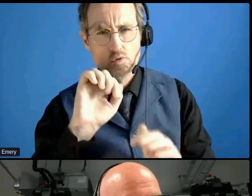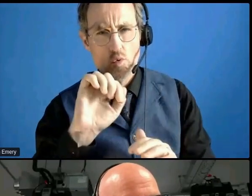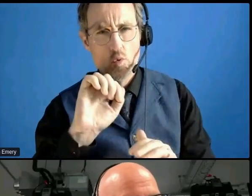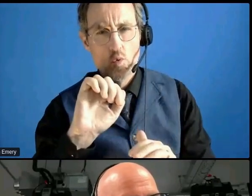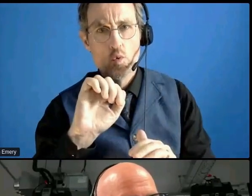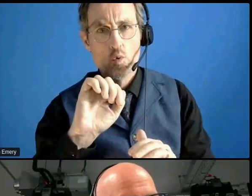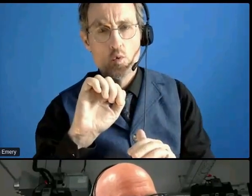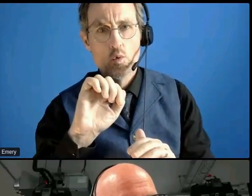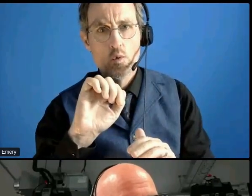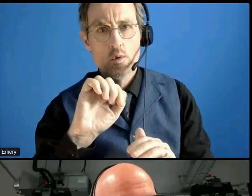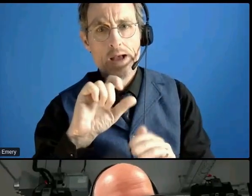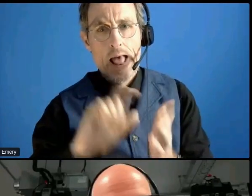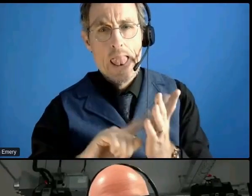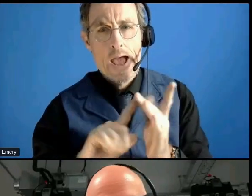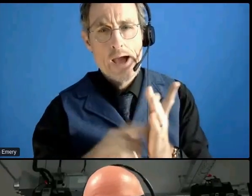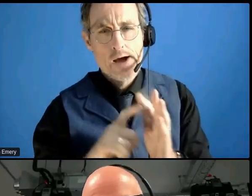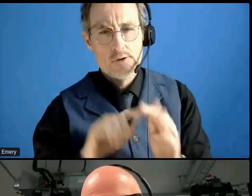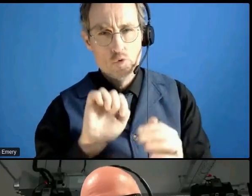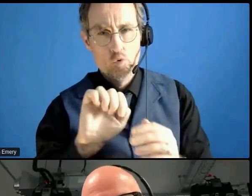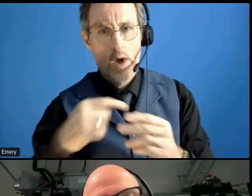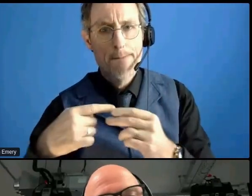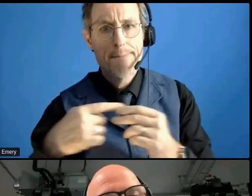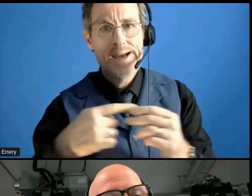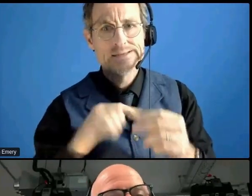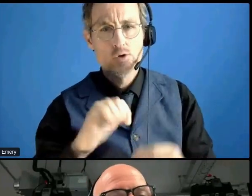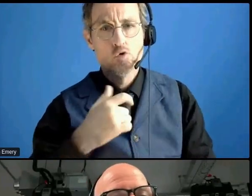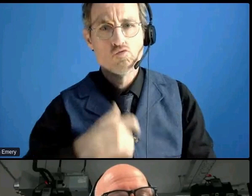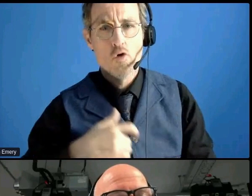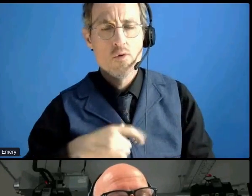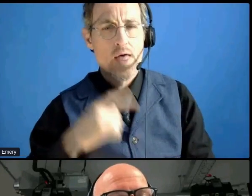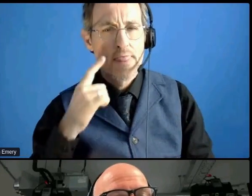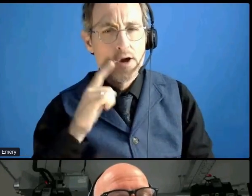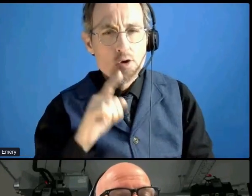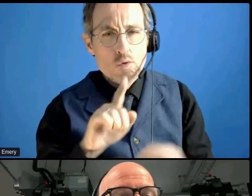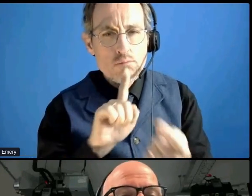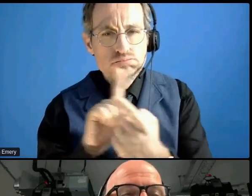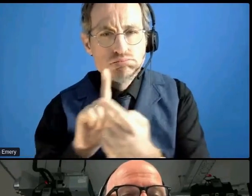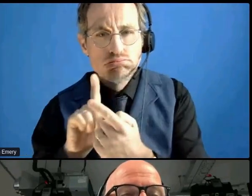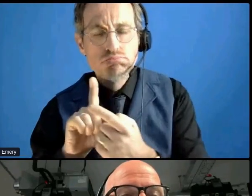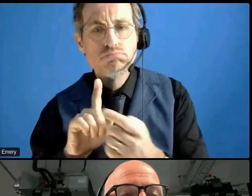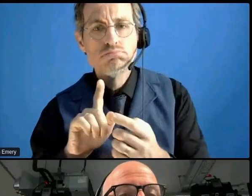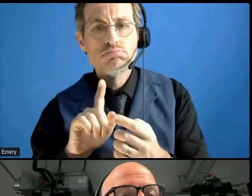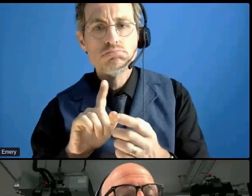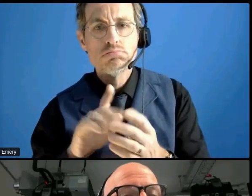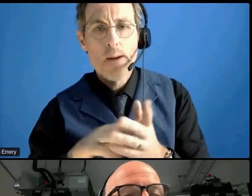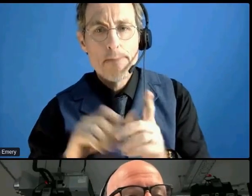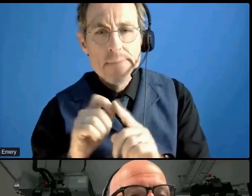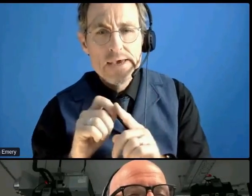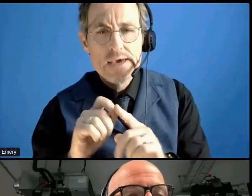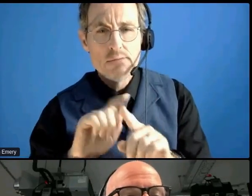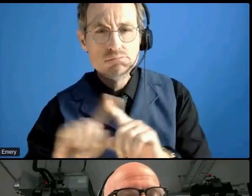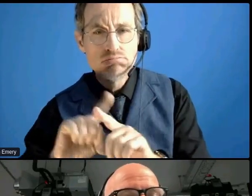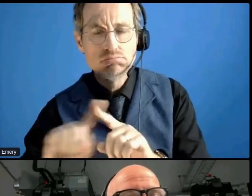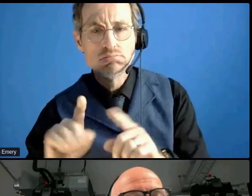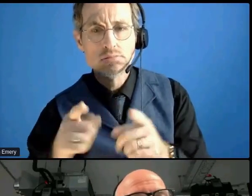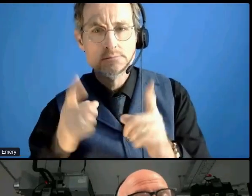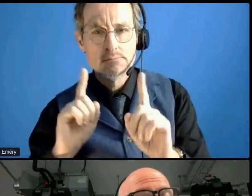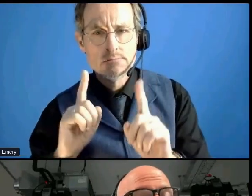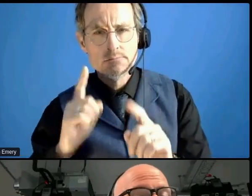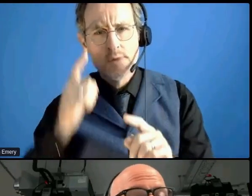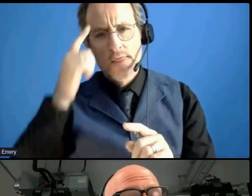issue. I always come across as a complete kind of Luddite that wants to smash technology on this. I